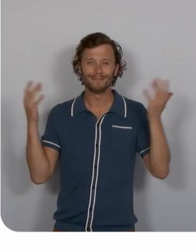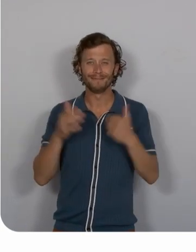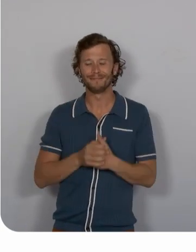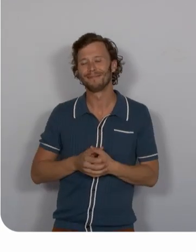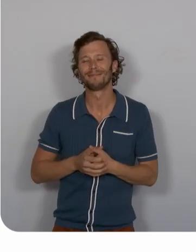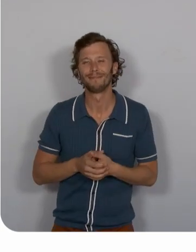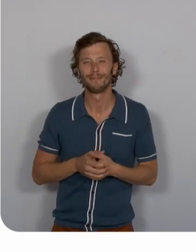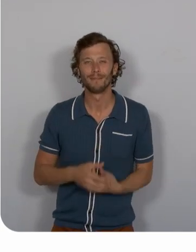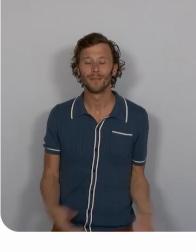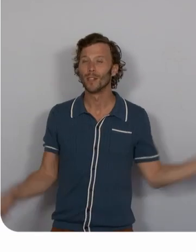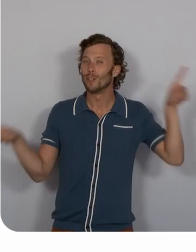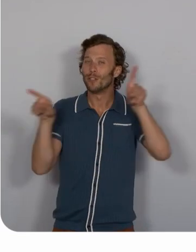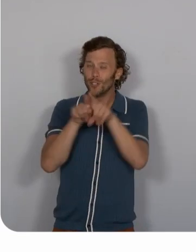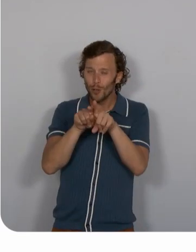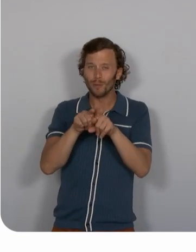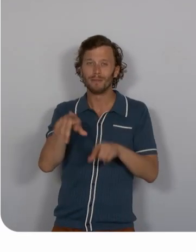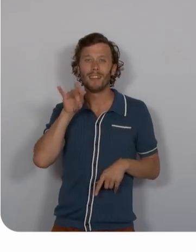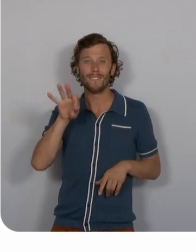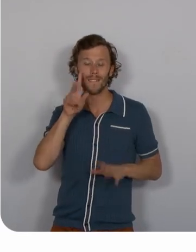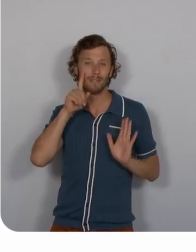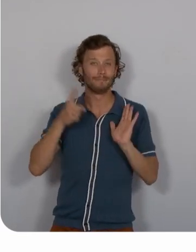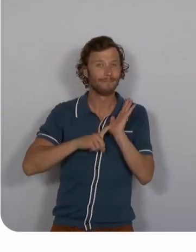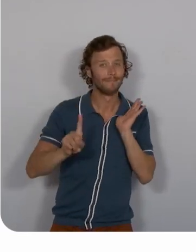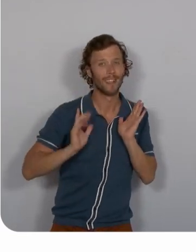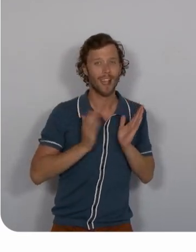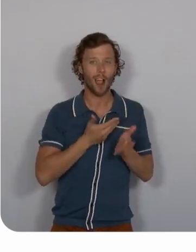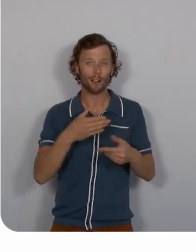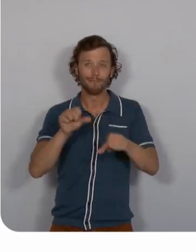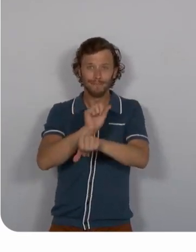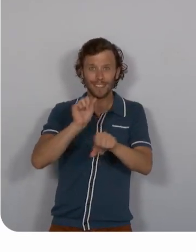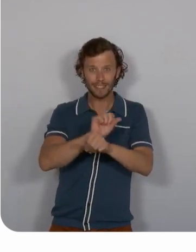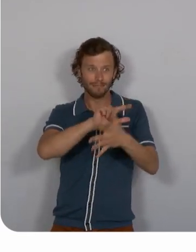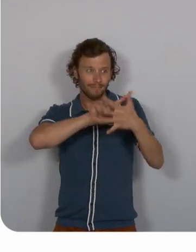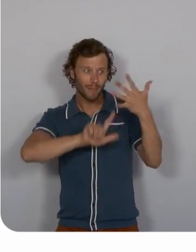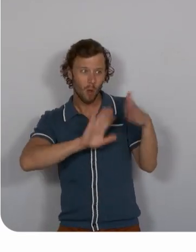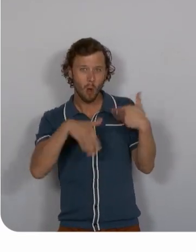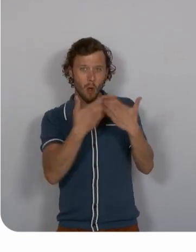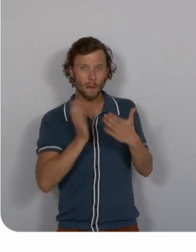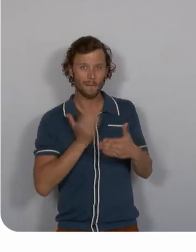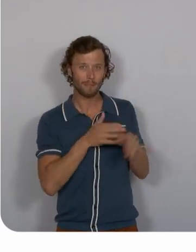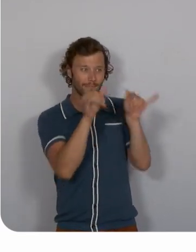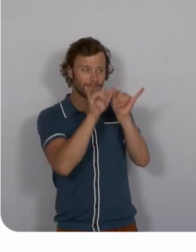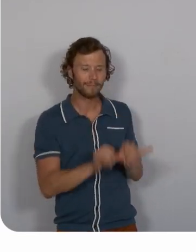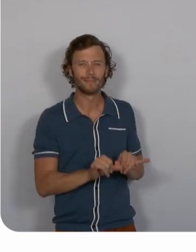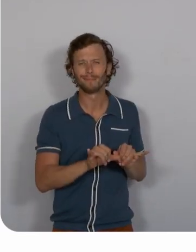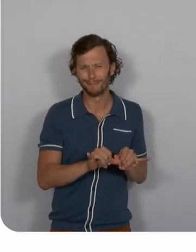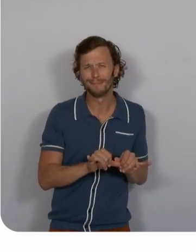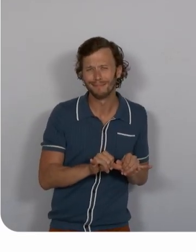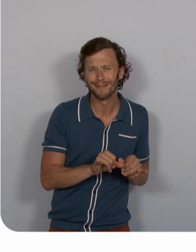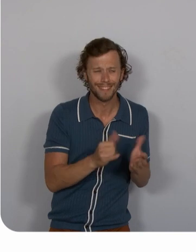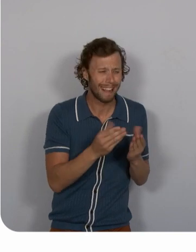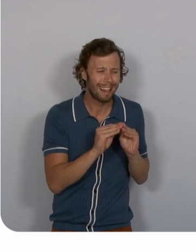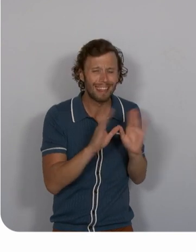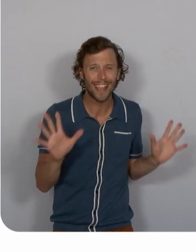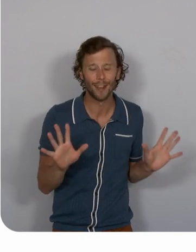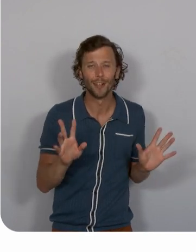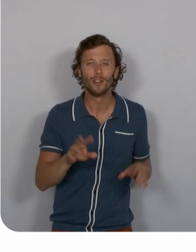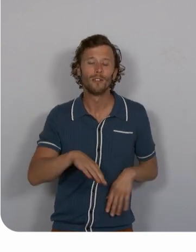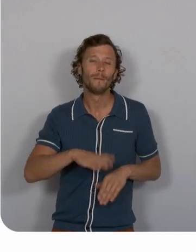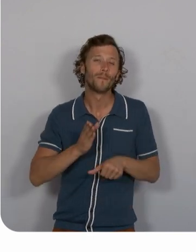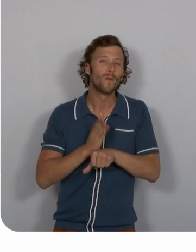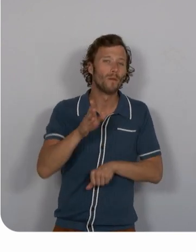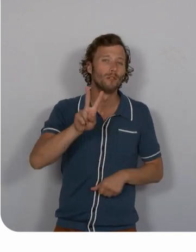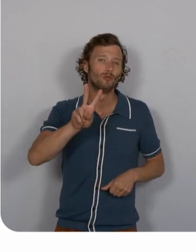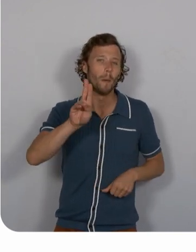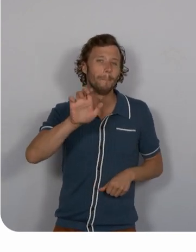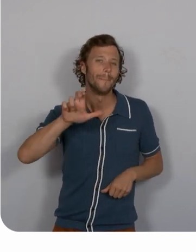And the numbers speak for themselves. Over $2 billion have been spent on games and apps in